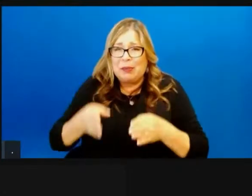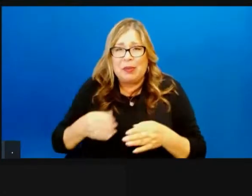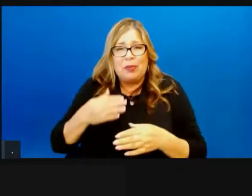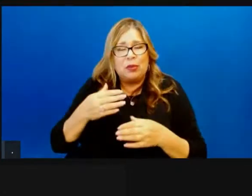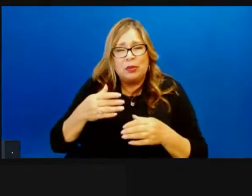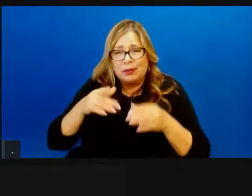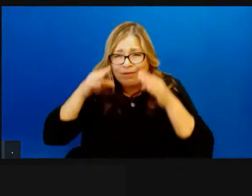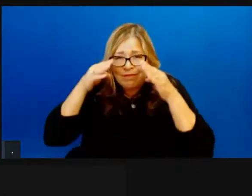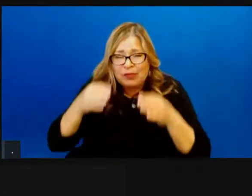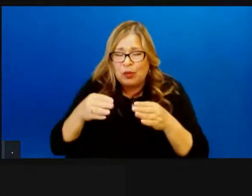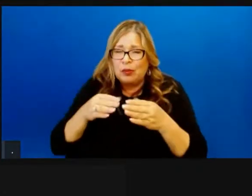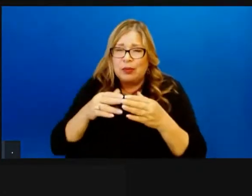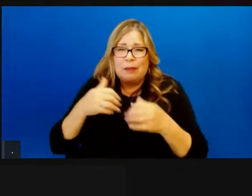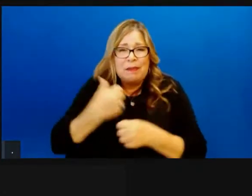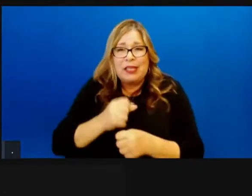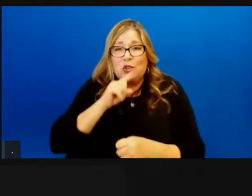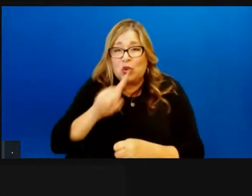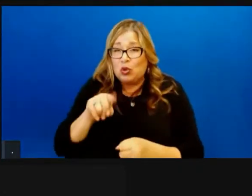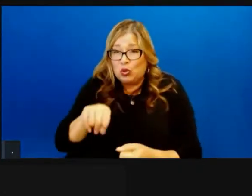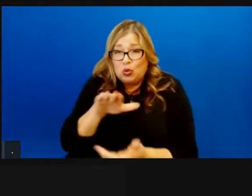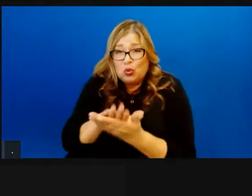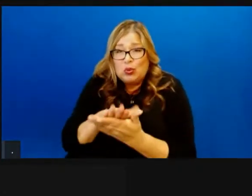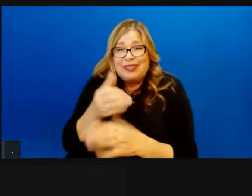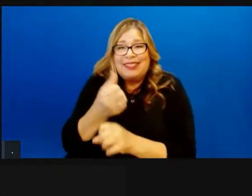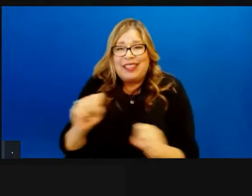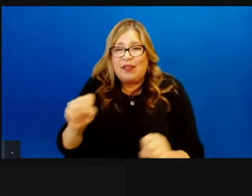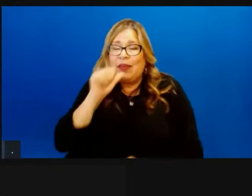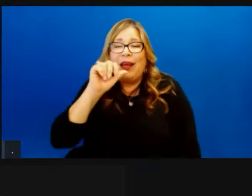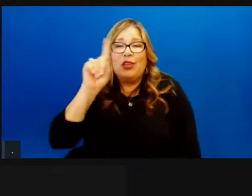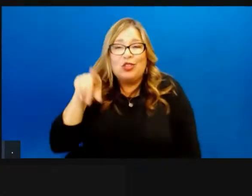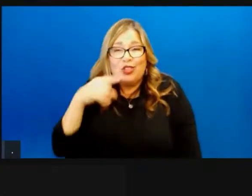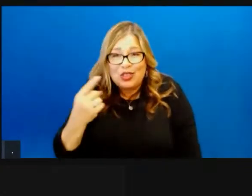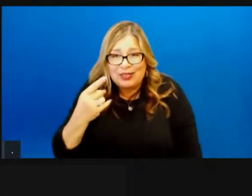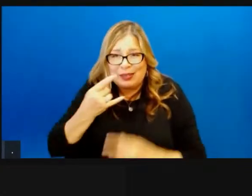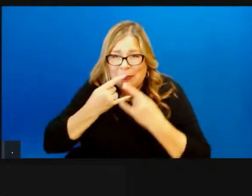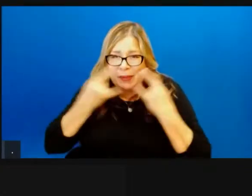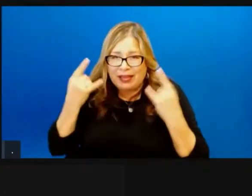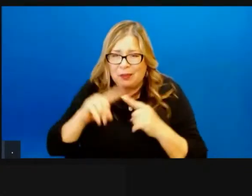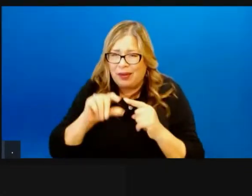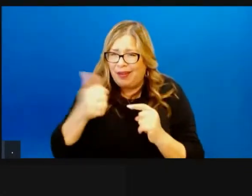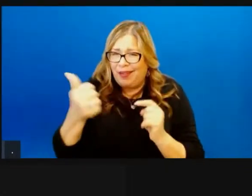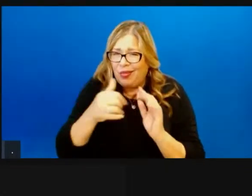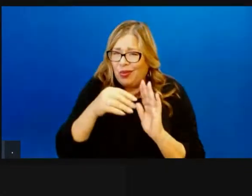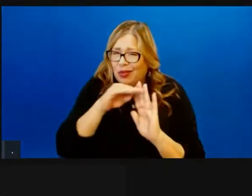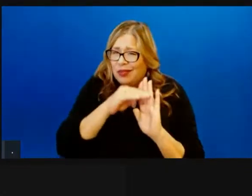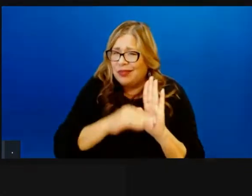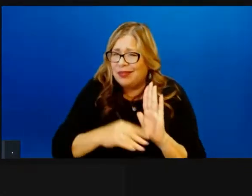on masking. And that's a really important testimony to the work of Californians across. So,